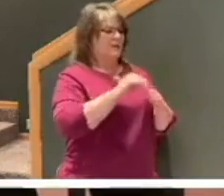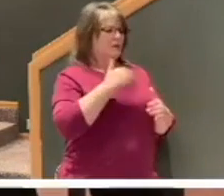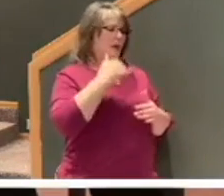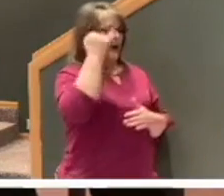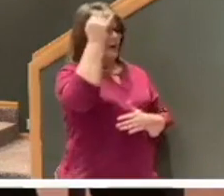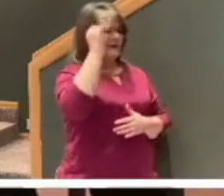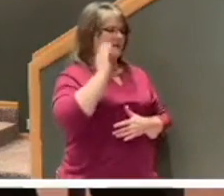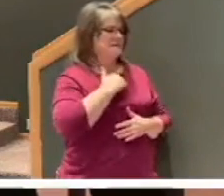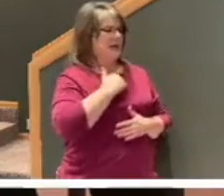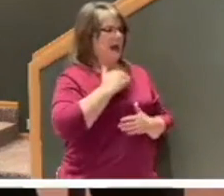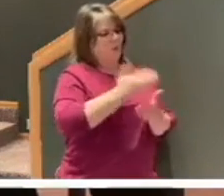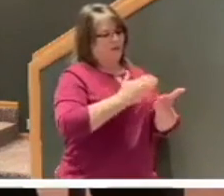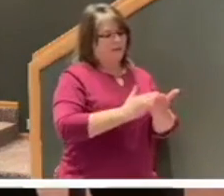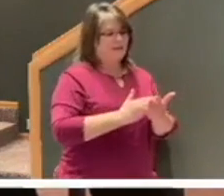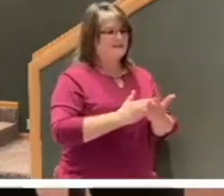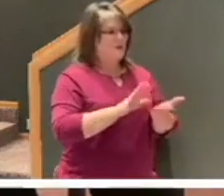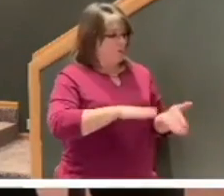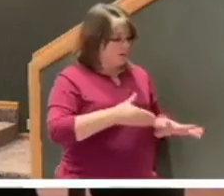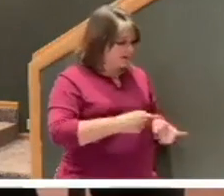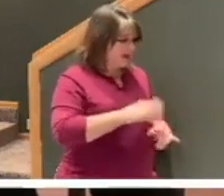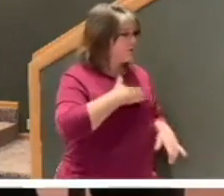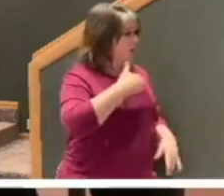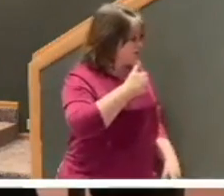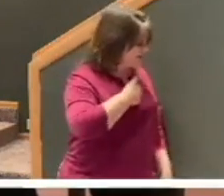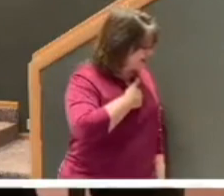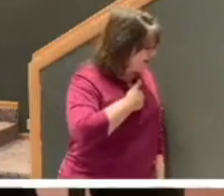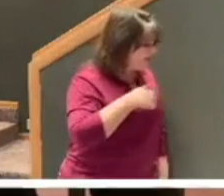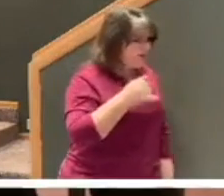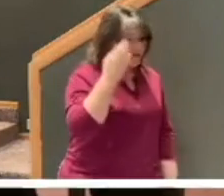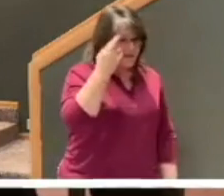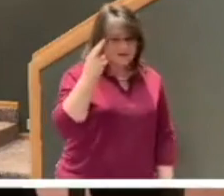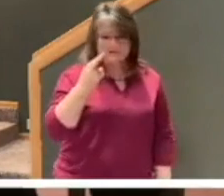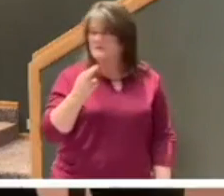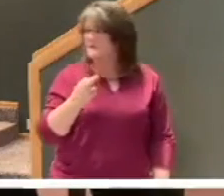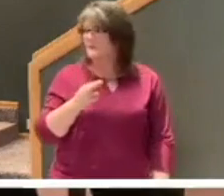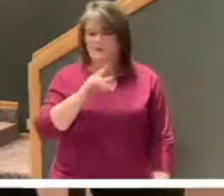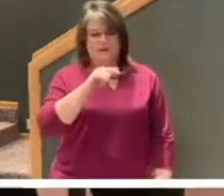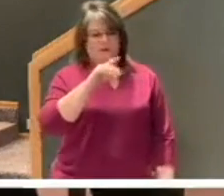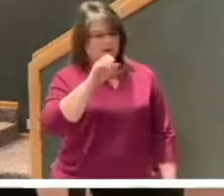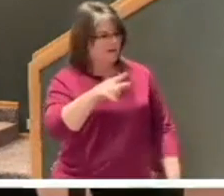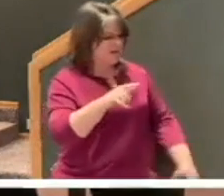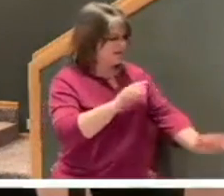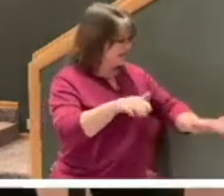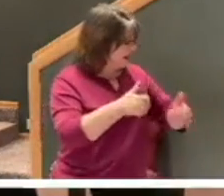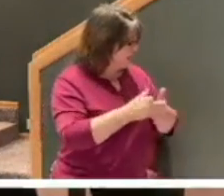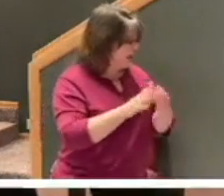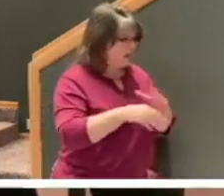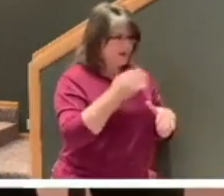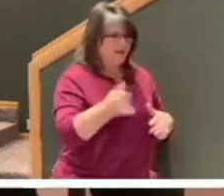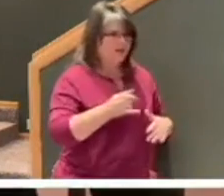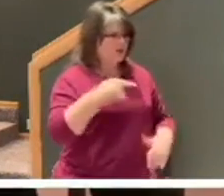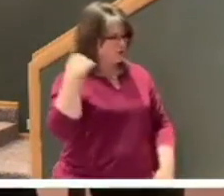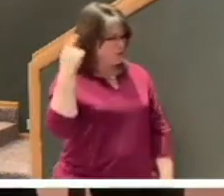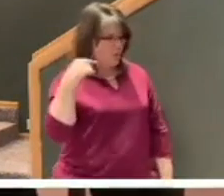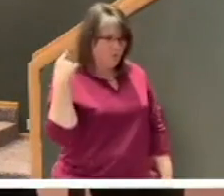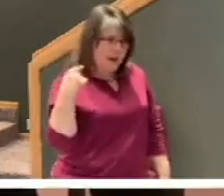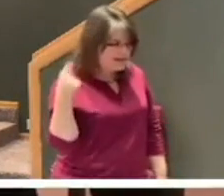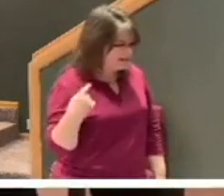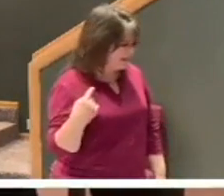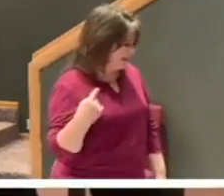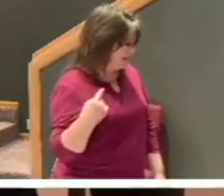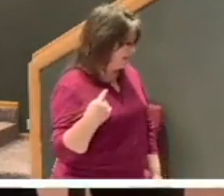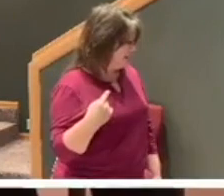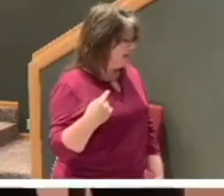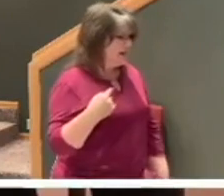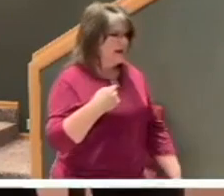ideas. We die to ourselves. That's why this label game that's going on out there is just ridiculous.